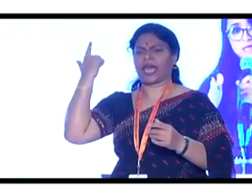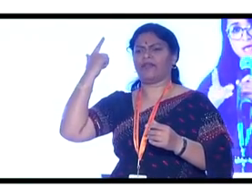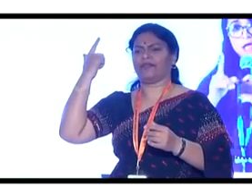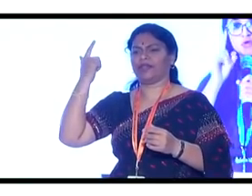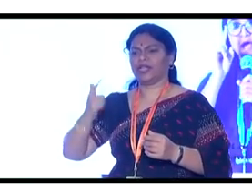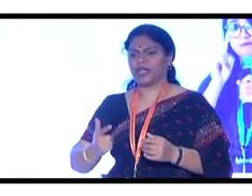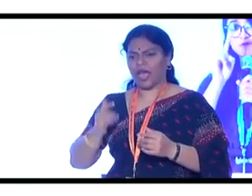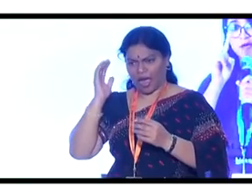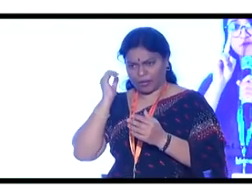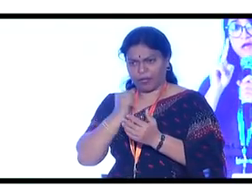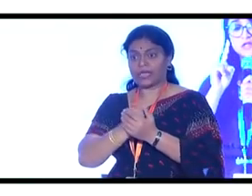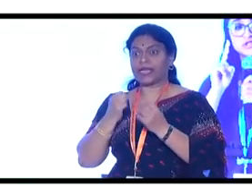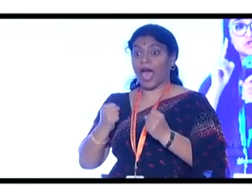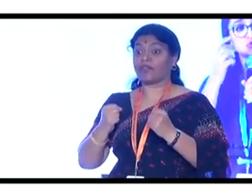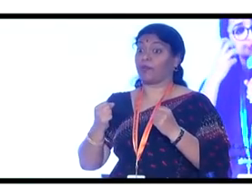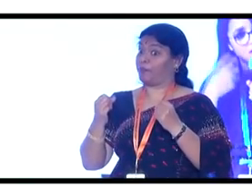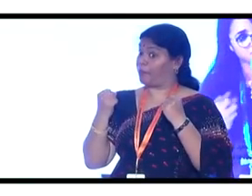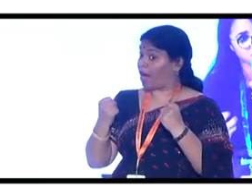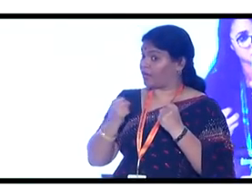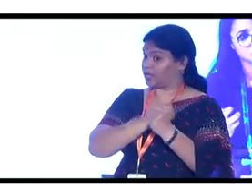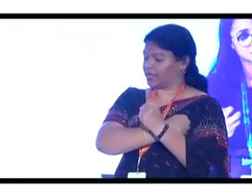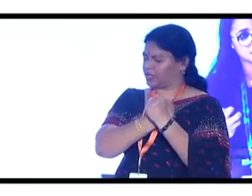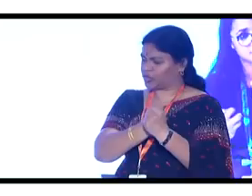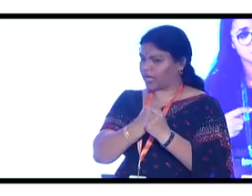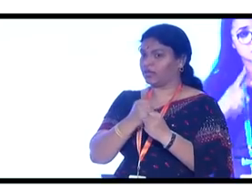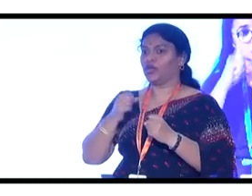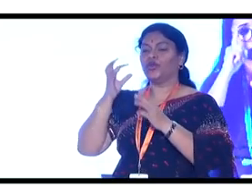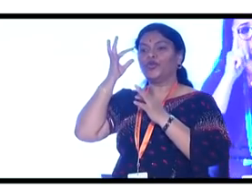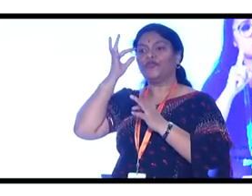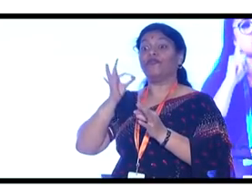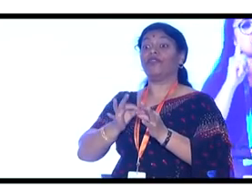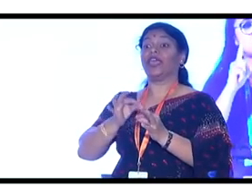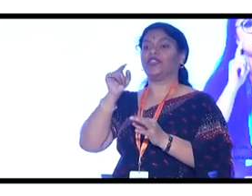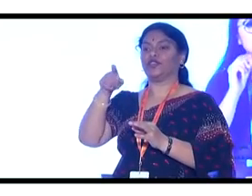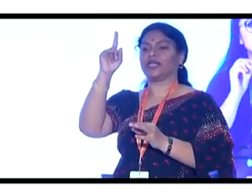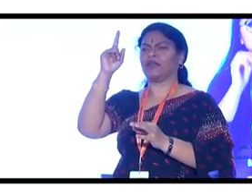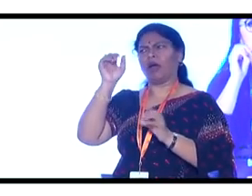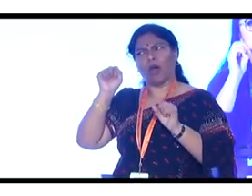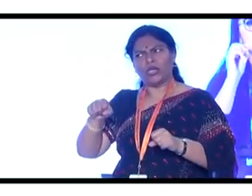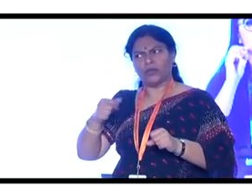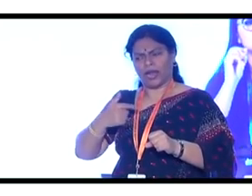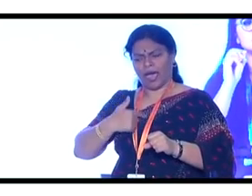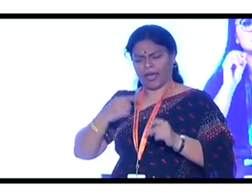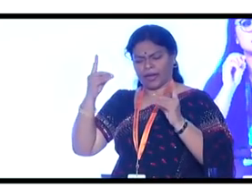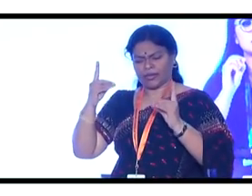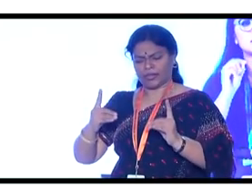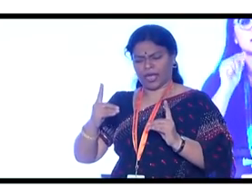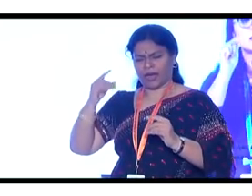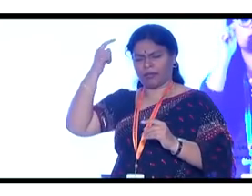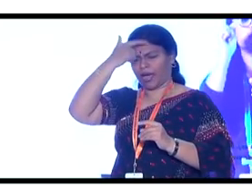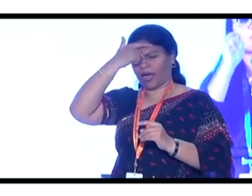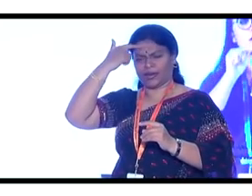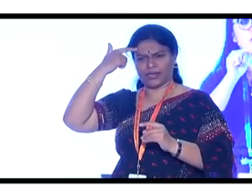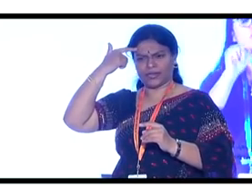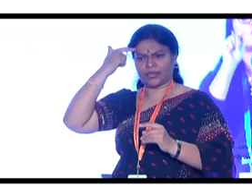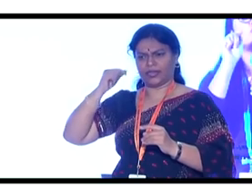strength, and you have to have courage to have faith in yourself that you would be able to decide your destiny in